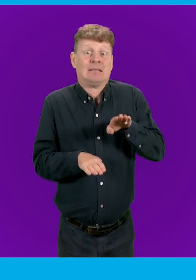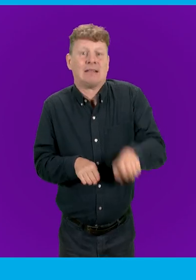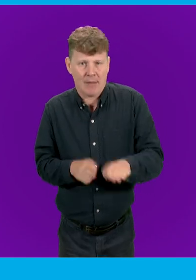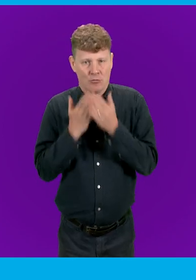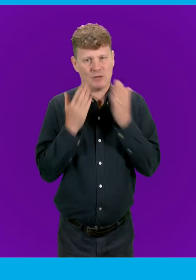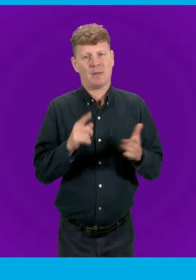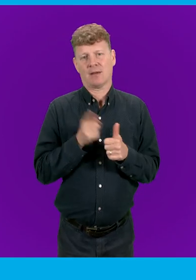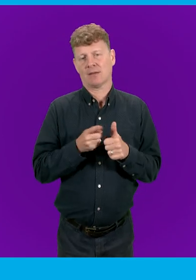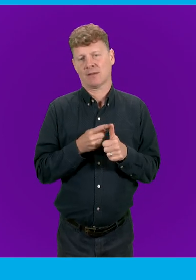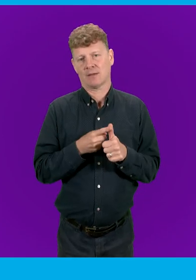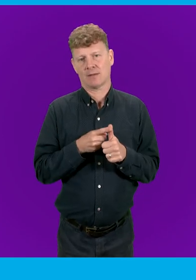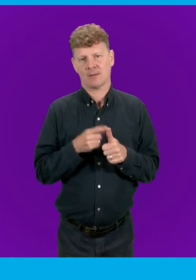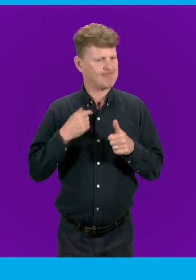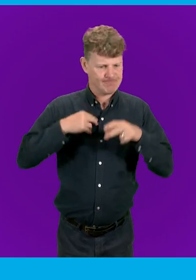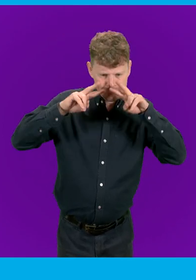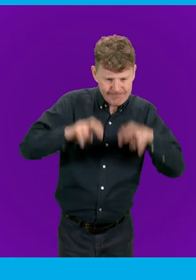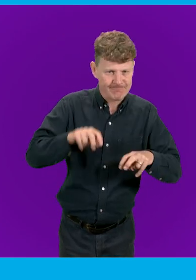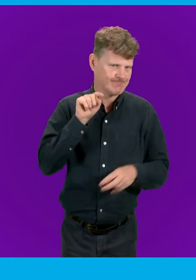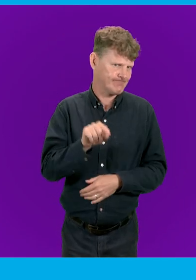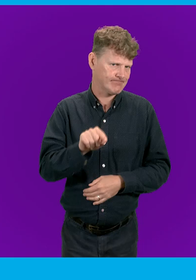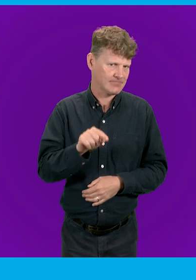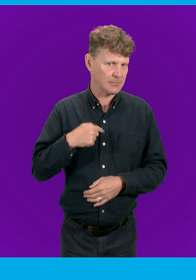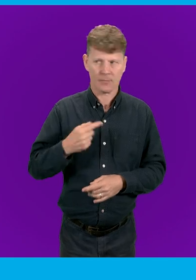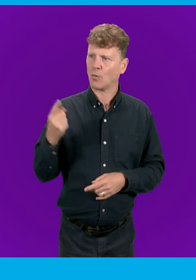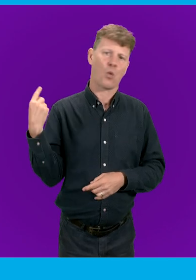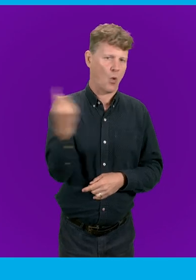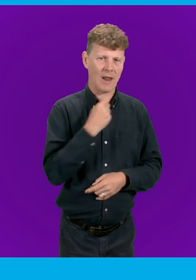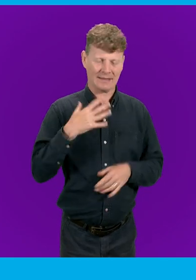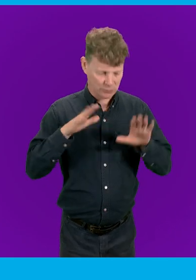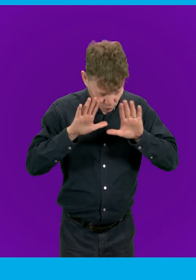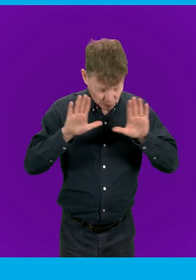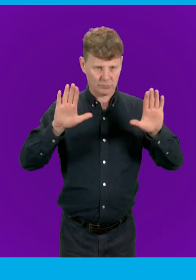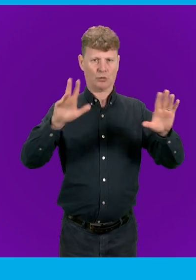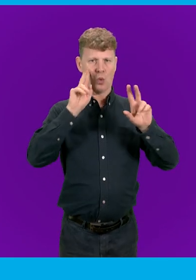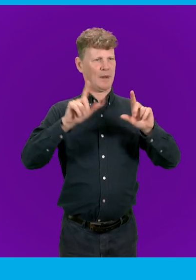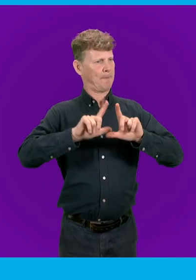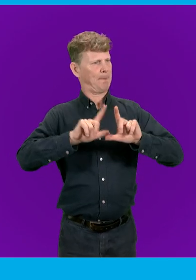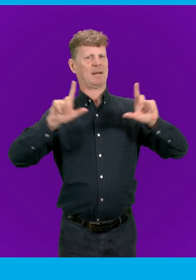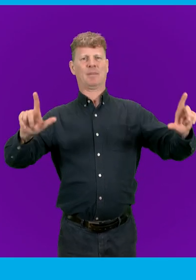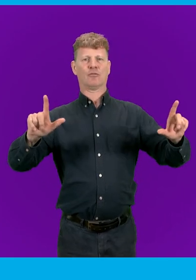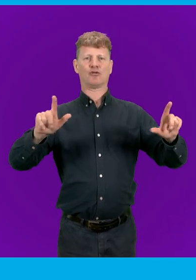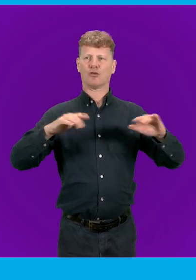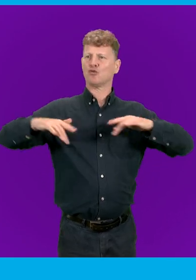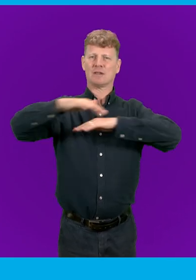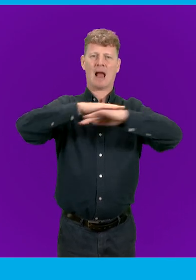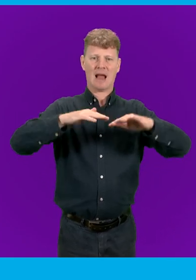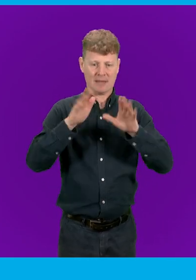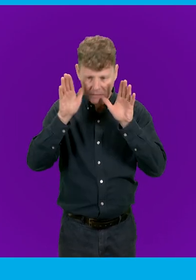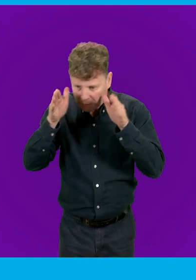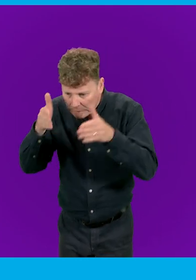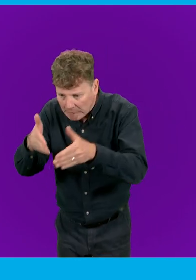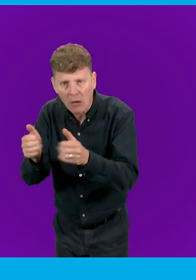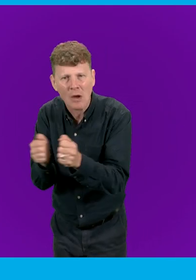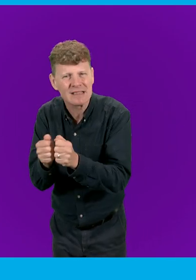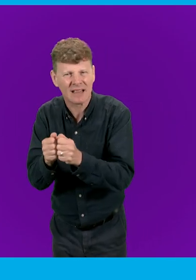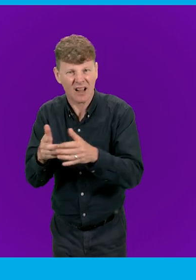need to look at and take a step back and look at the bigger picture. It's not just this one tiny part of it. It's just